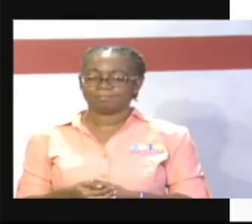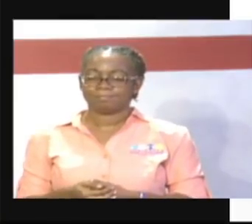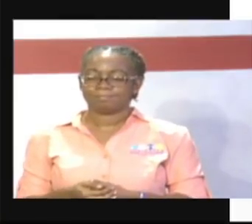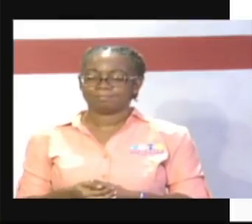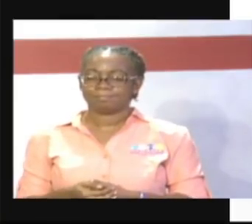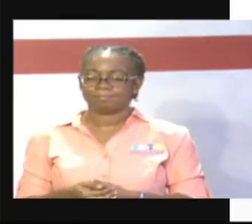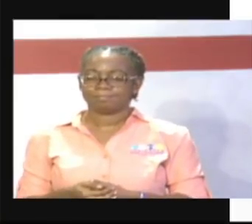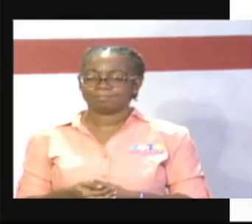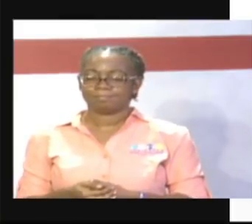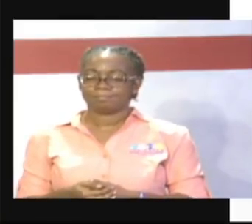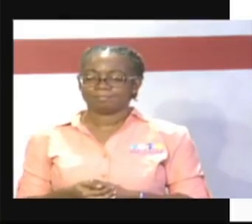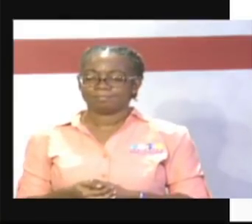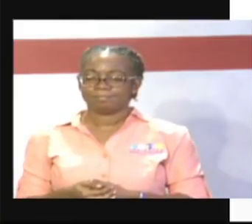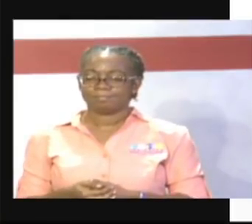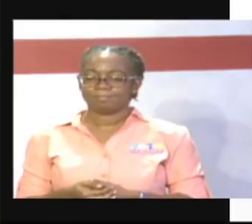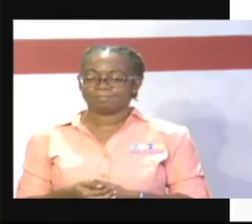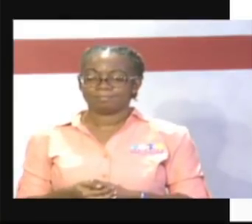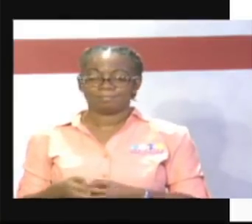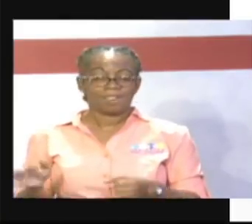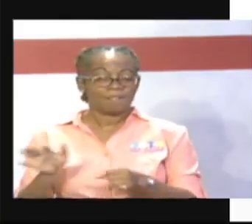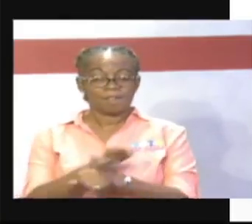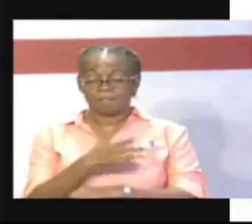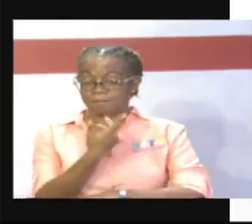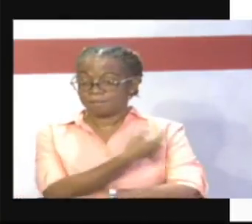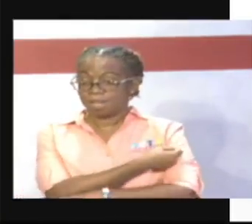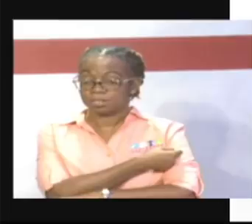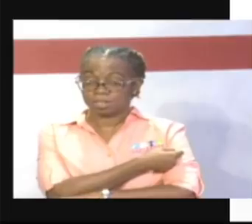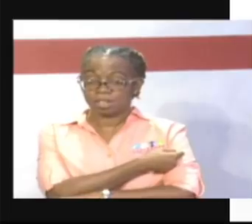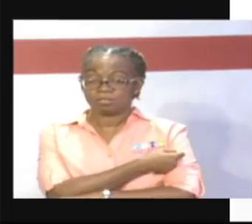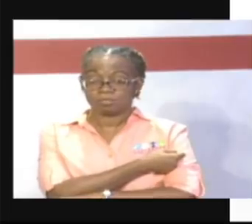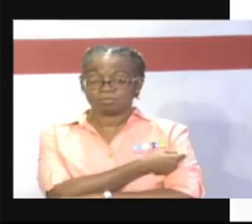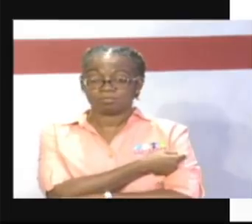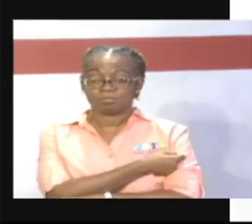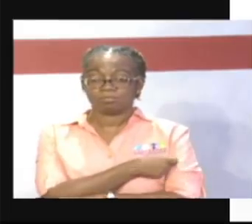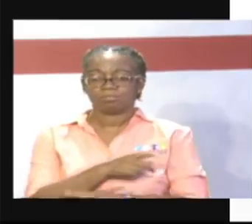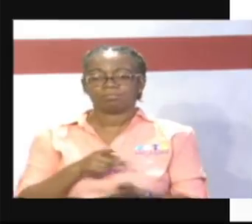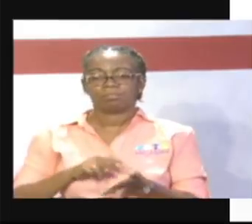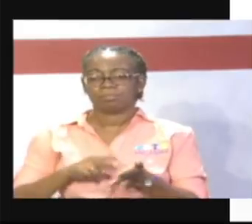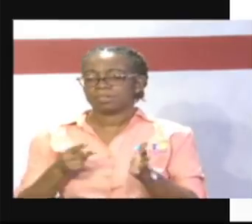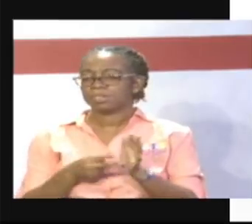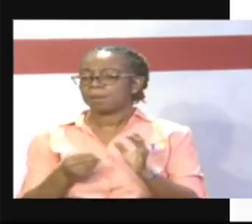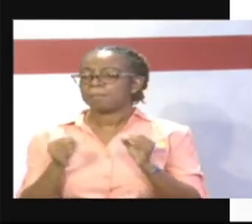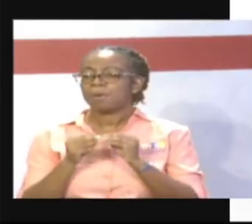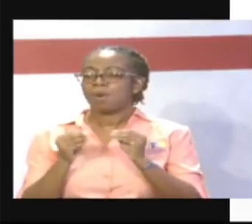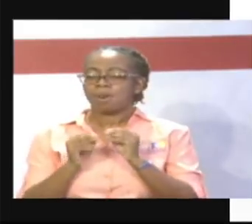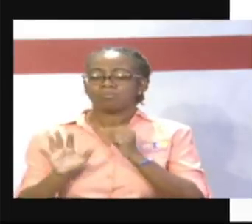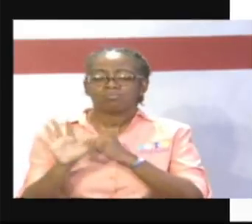of their regime. Full vaccination confers protection